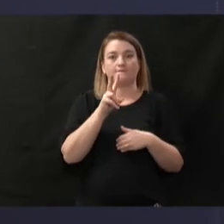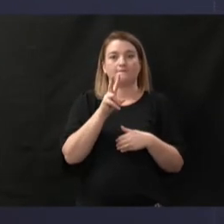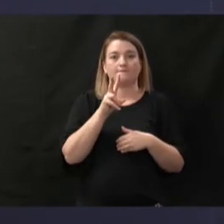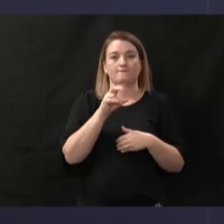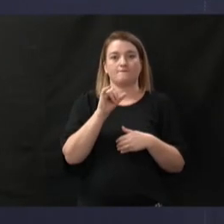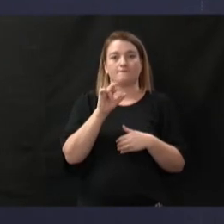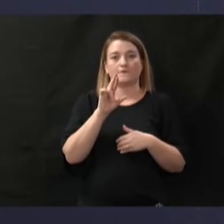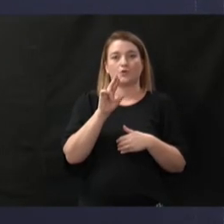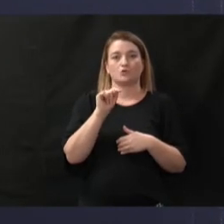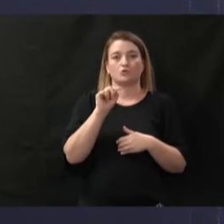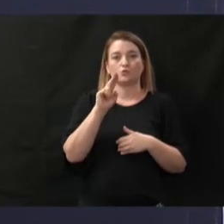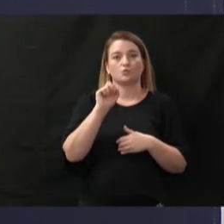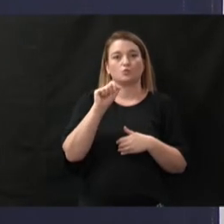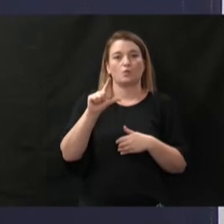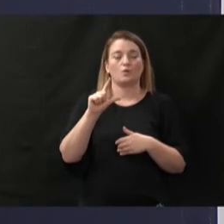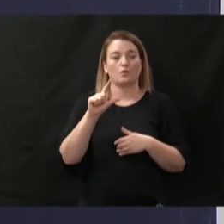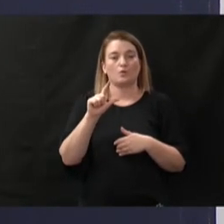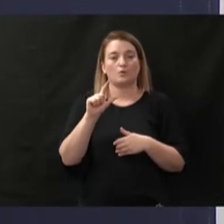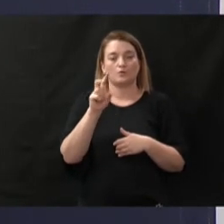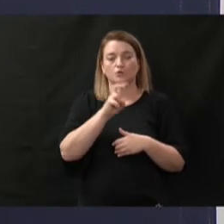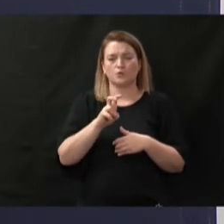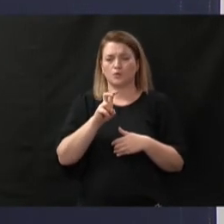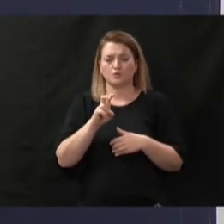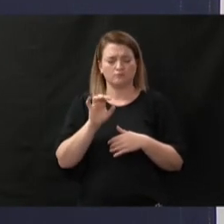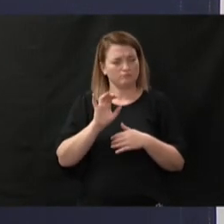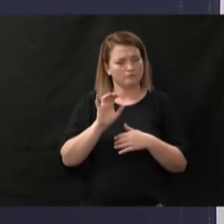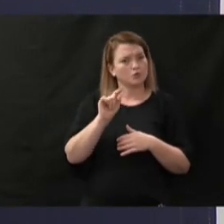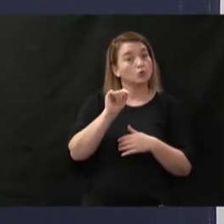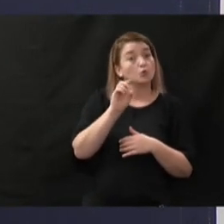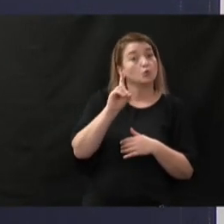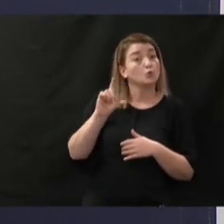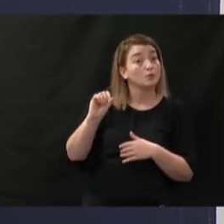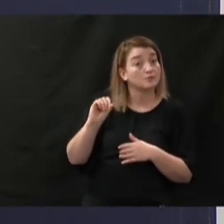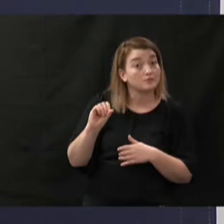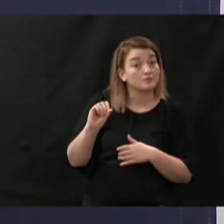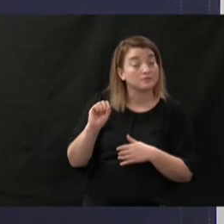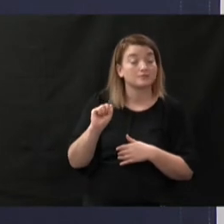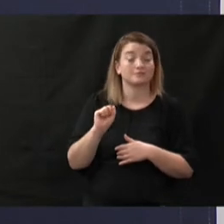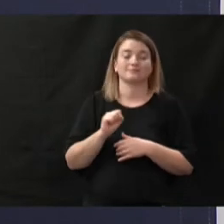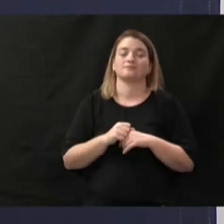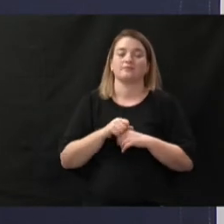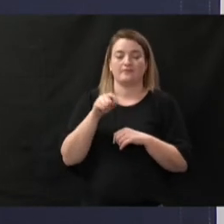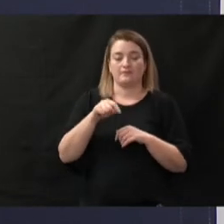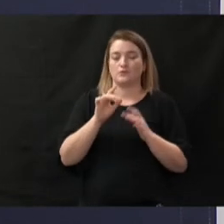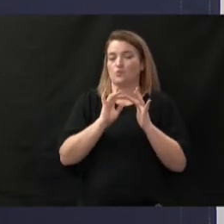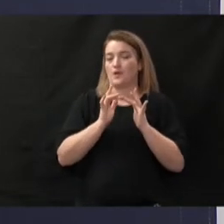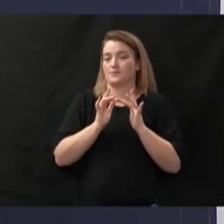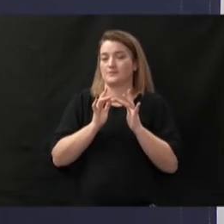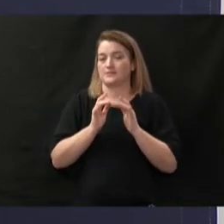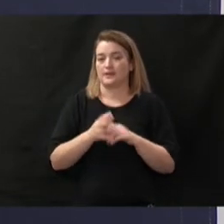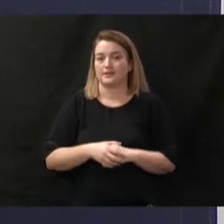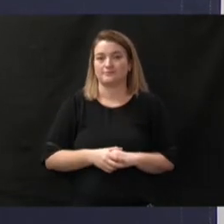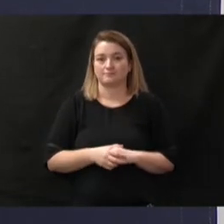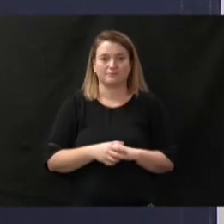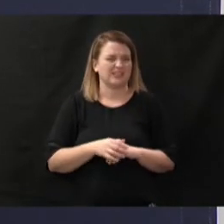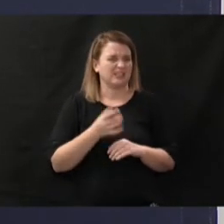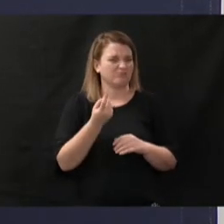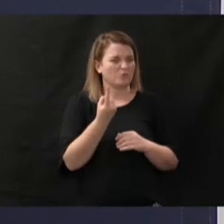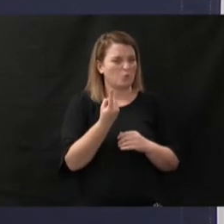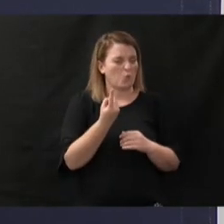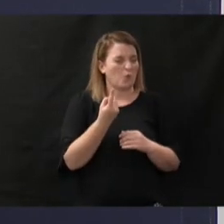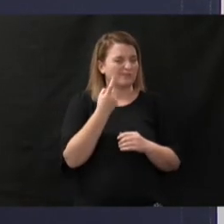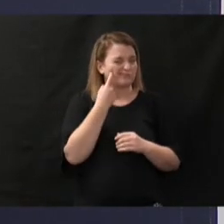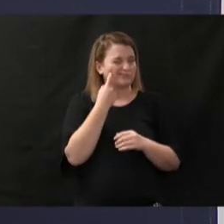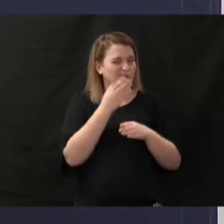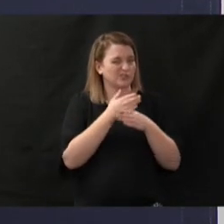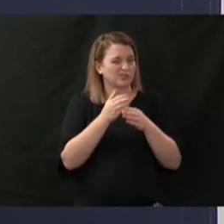tools from her website. Kate, I learned about that one I was telling you about today that I shared with you from her,